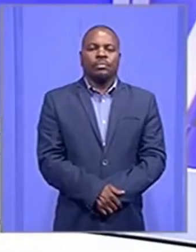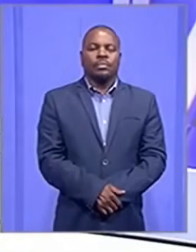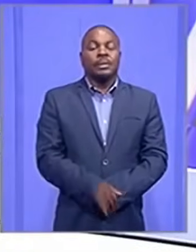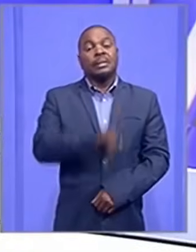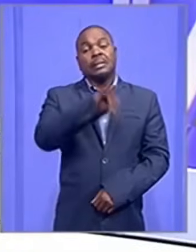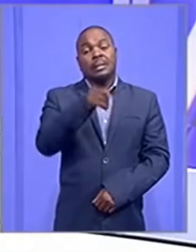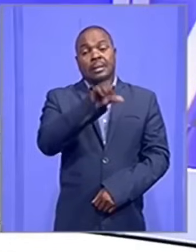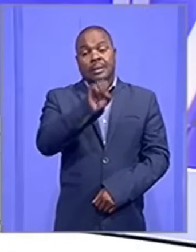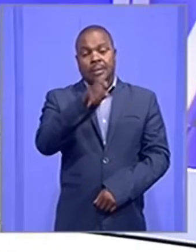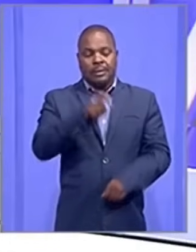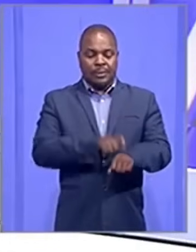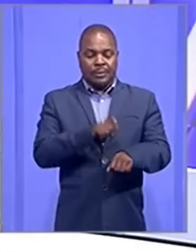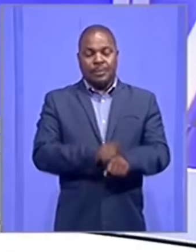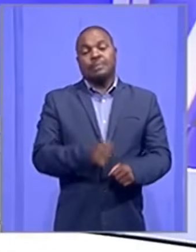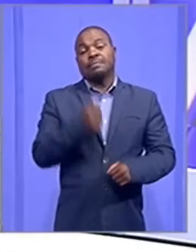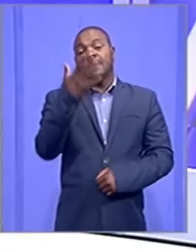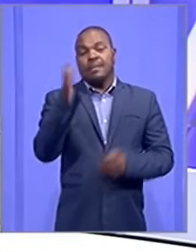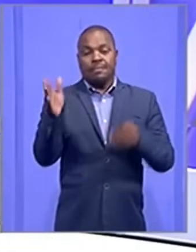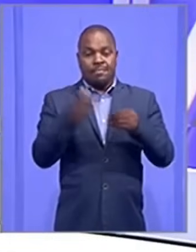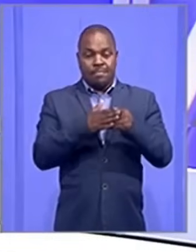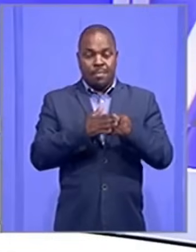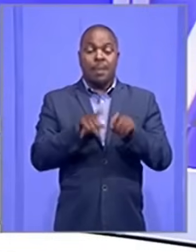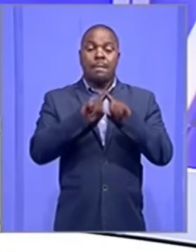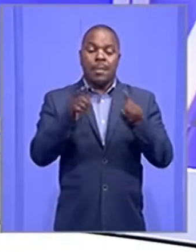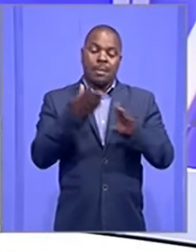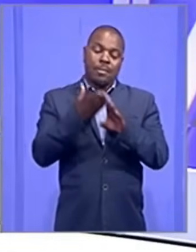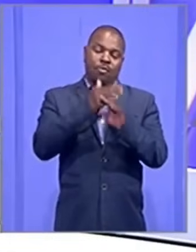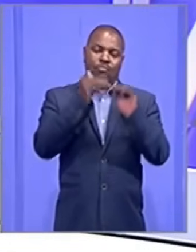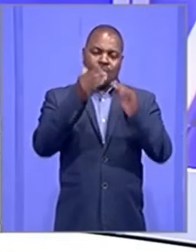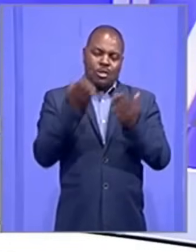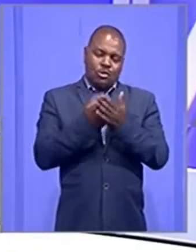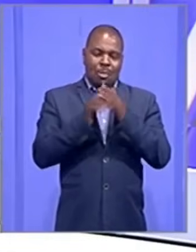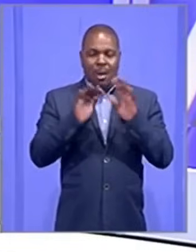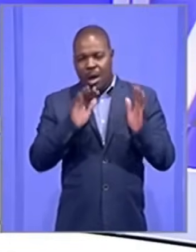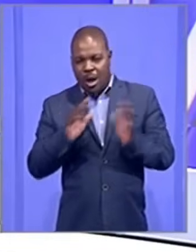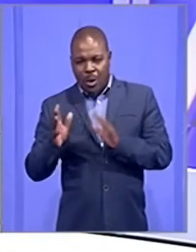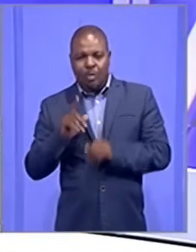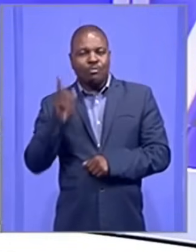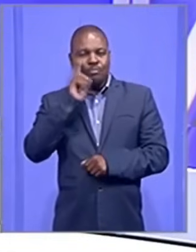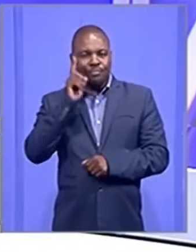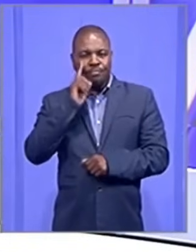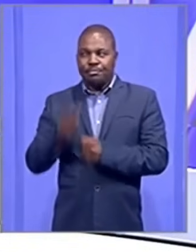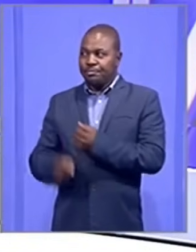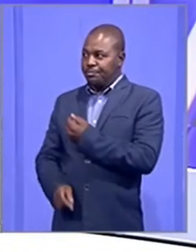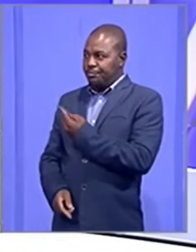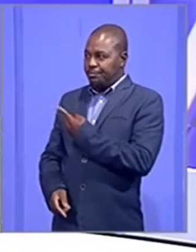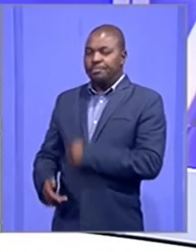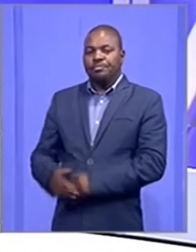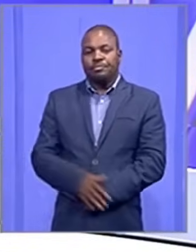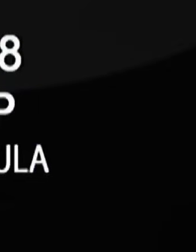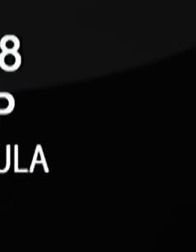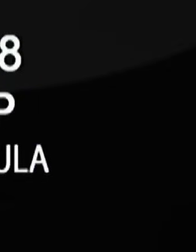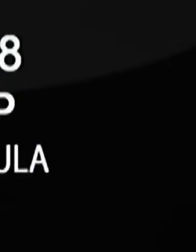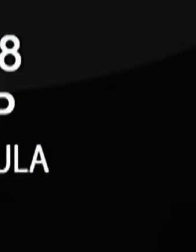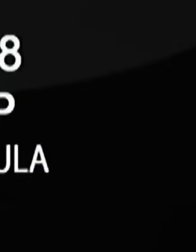Pele a re boneng ka boripana gore mebaraka e be eme bjang ge JSE e tswelela pijana ka iri ya bohlano.